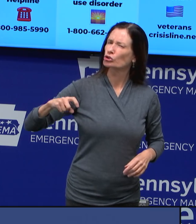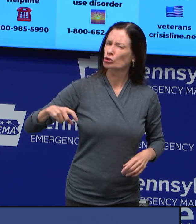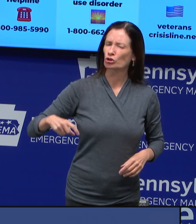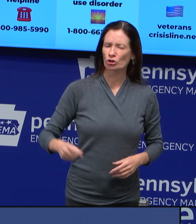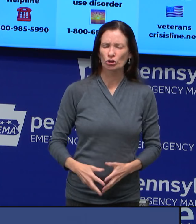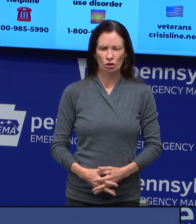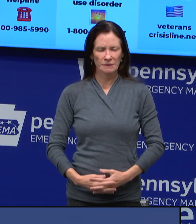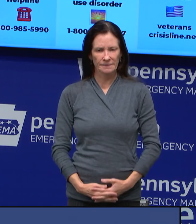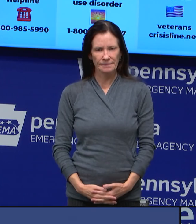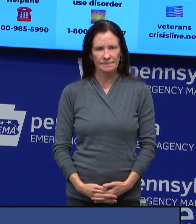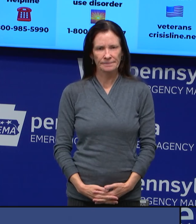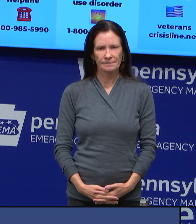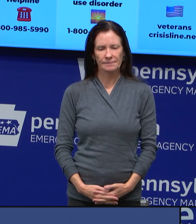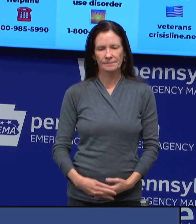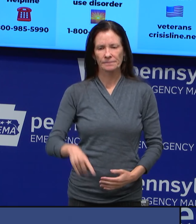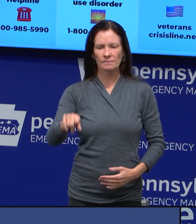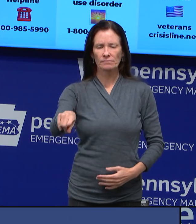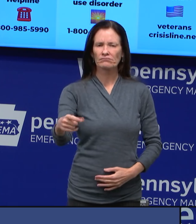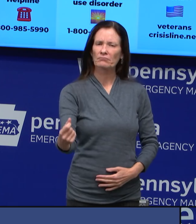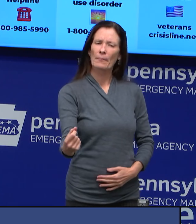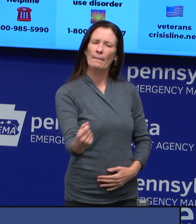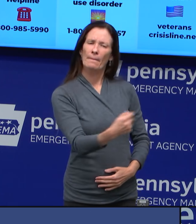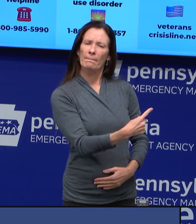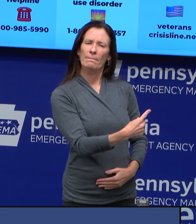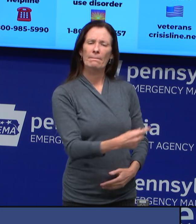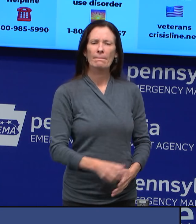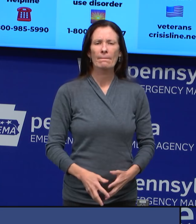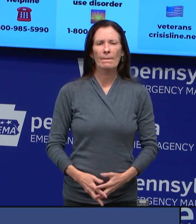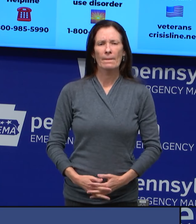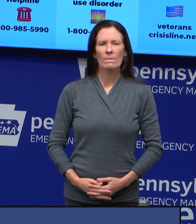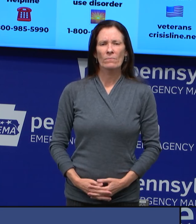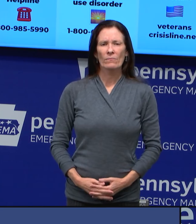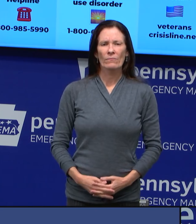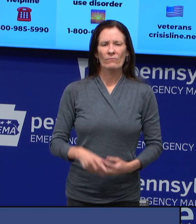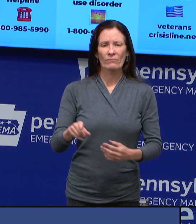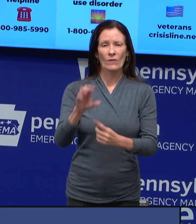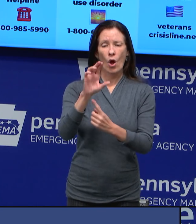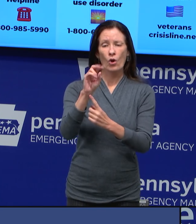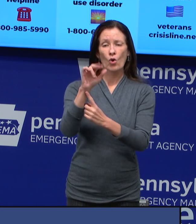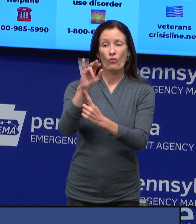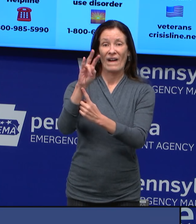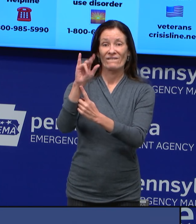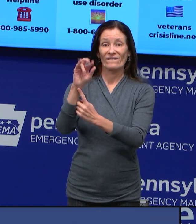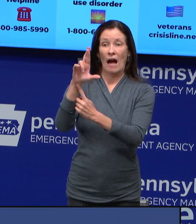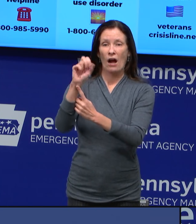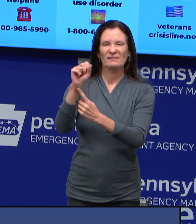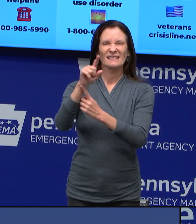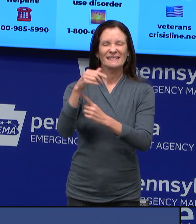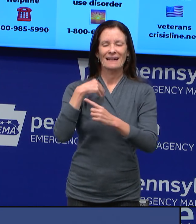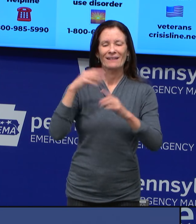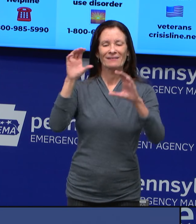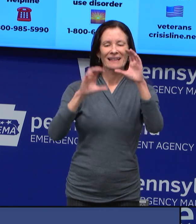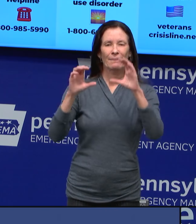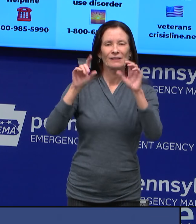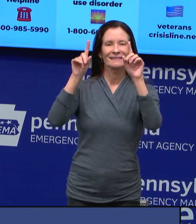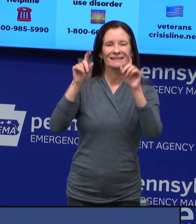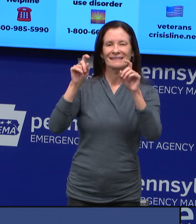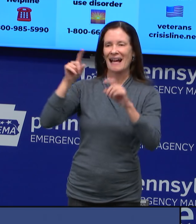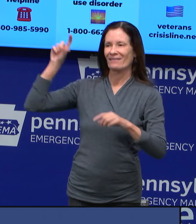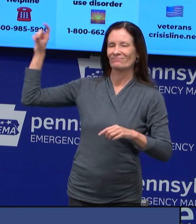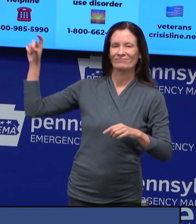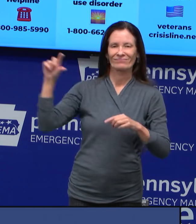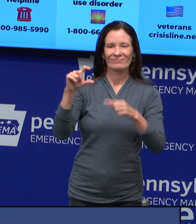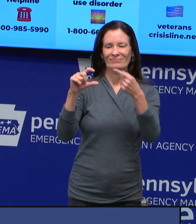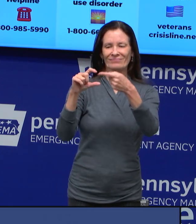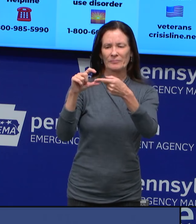leads regarding coronavirus testing chemicals and supplies that are needed to reopen but in short supply in the state? Well, we are doing